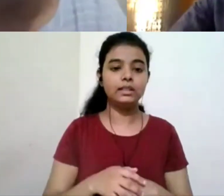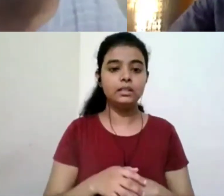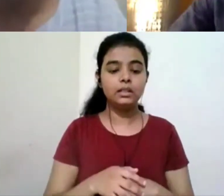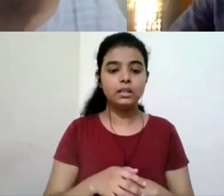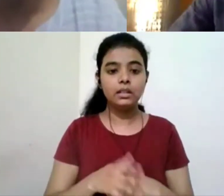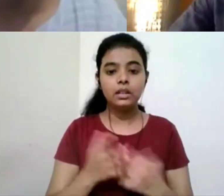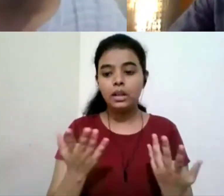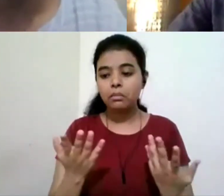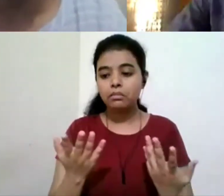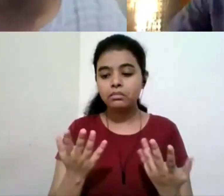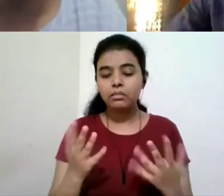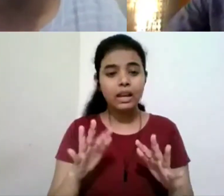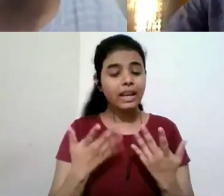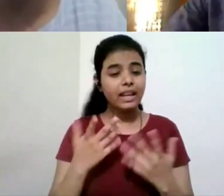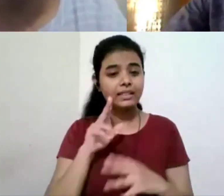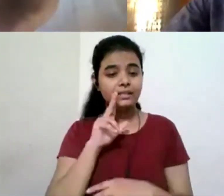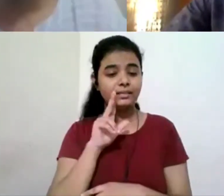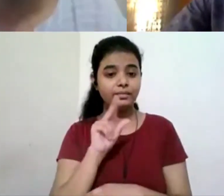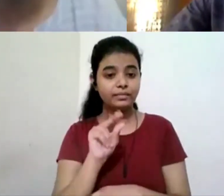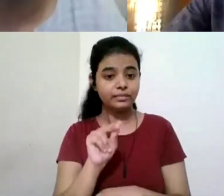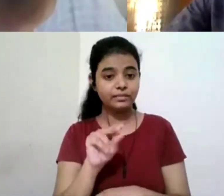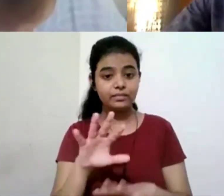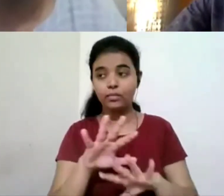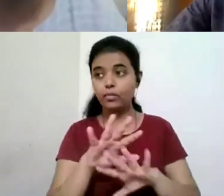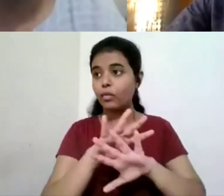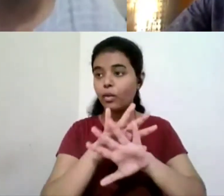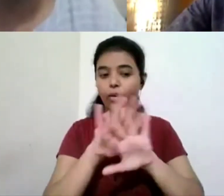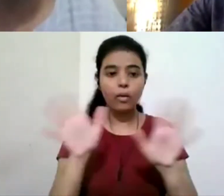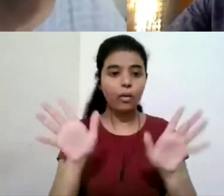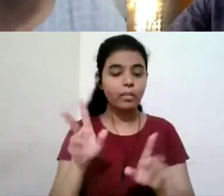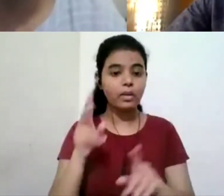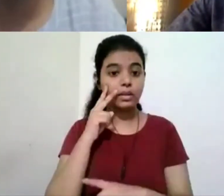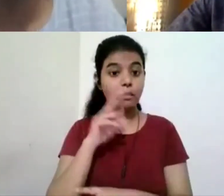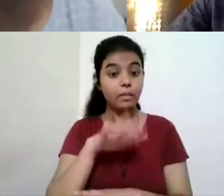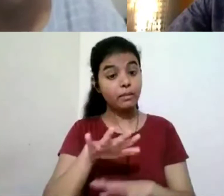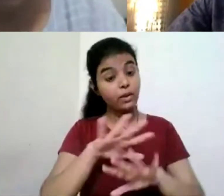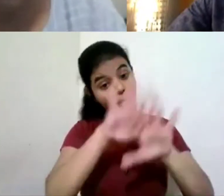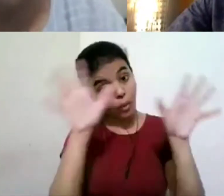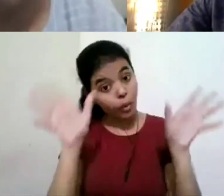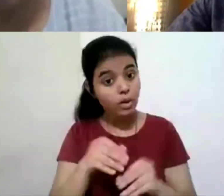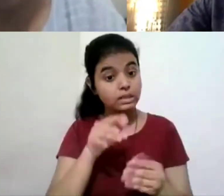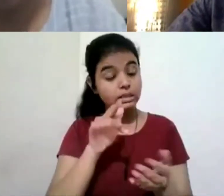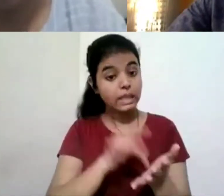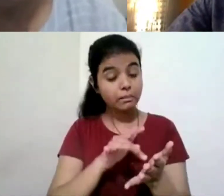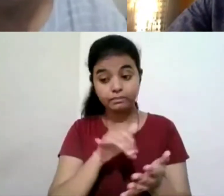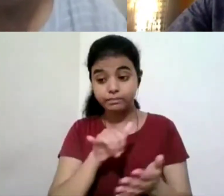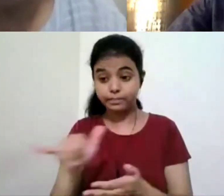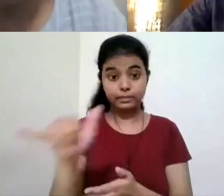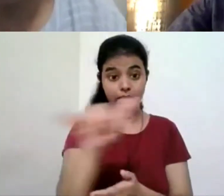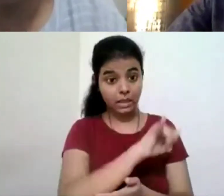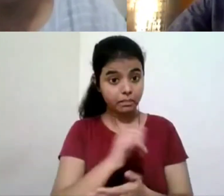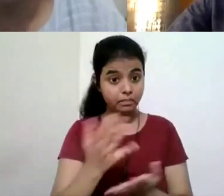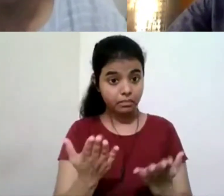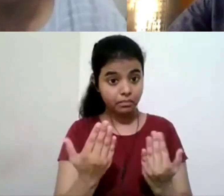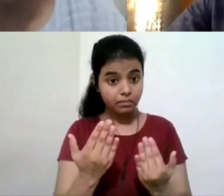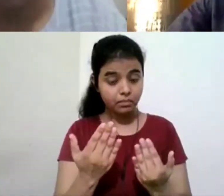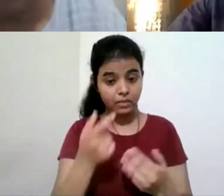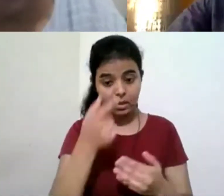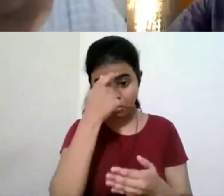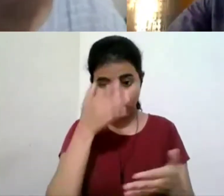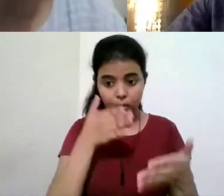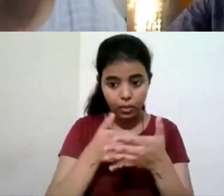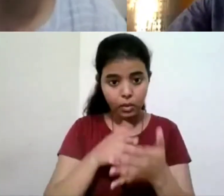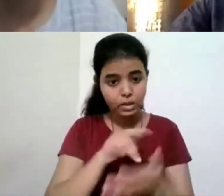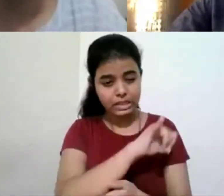sort of speak in terms of all people with blindness at the same place. It's like